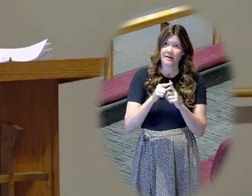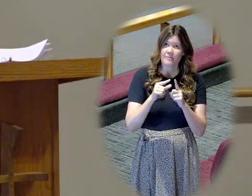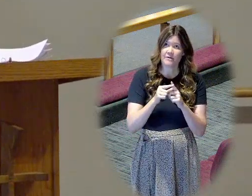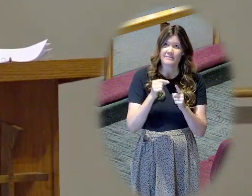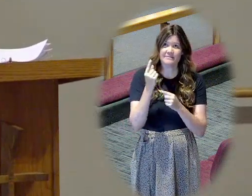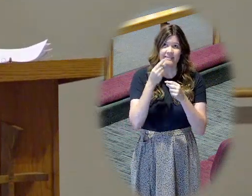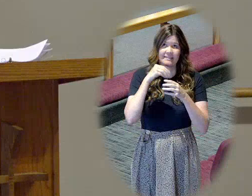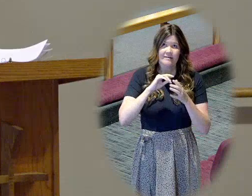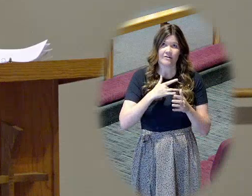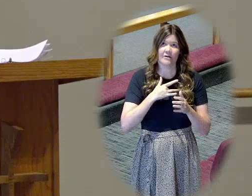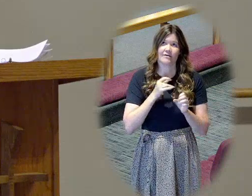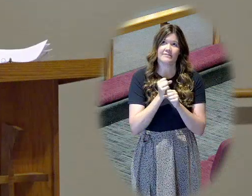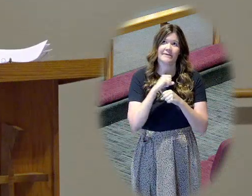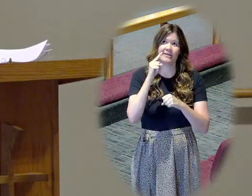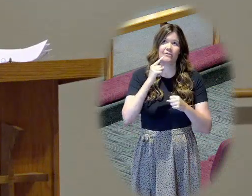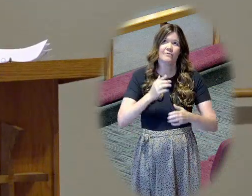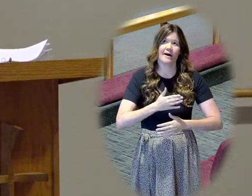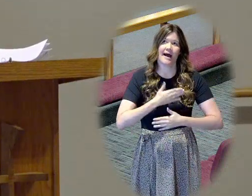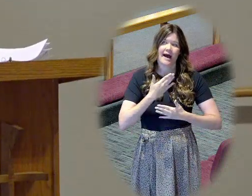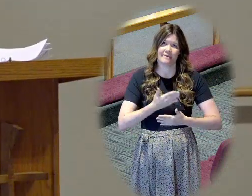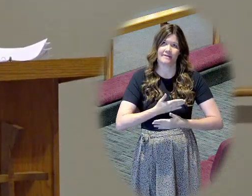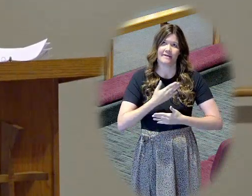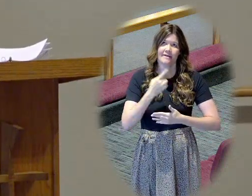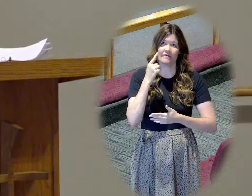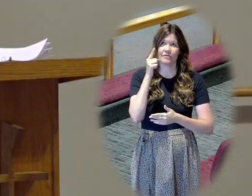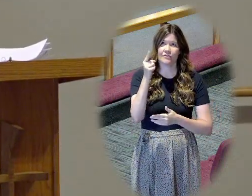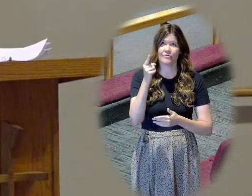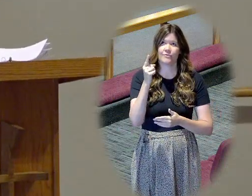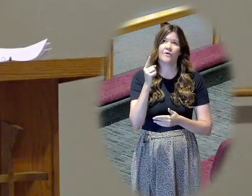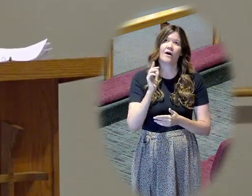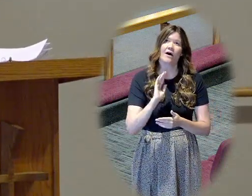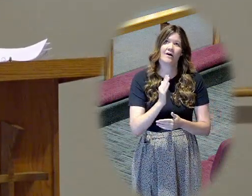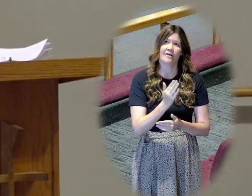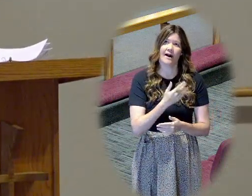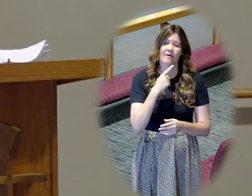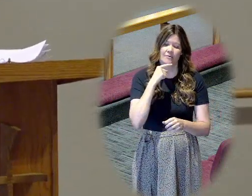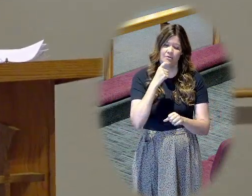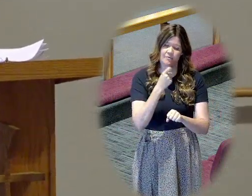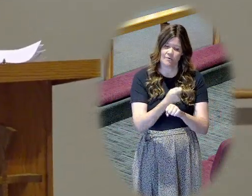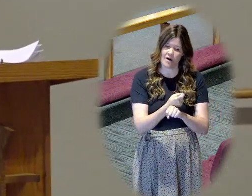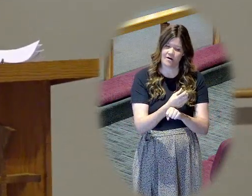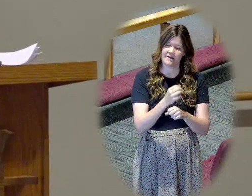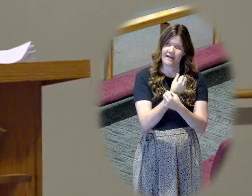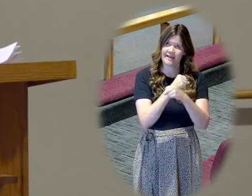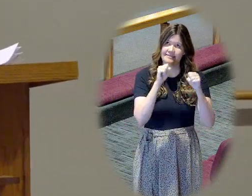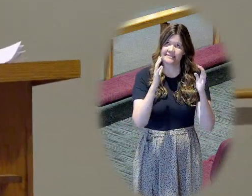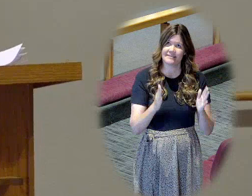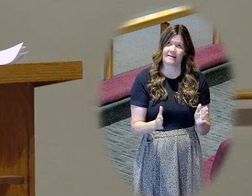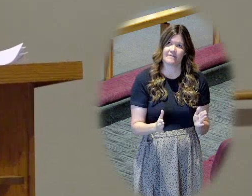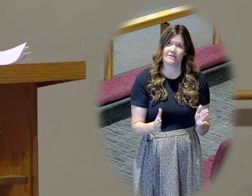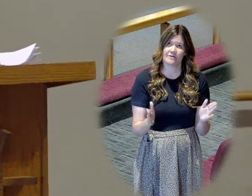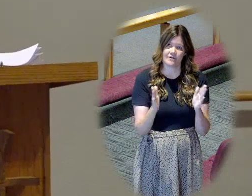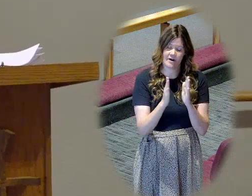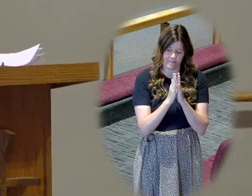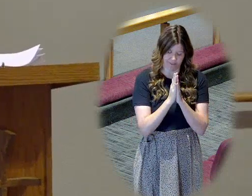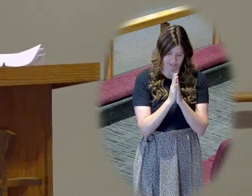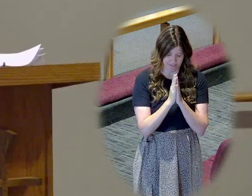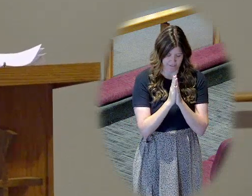our hearts be pleasing in your sight, for indeed you are our rock and our redeemer.